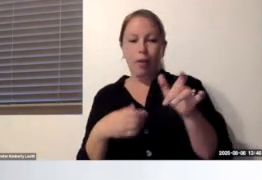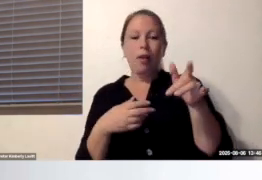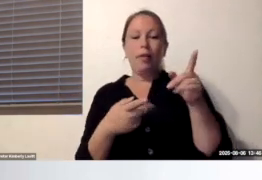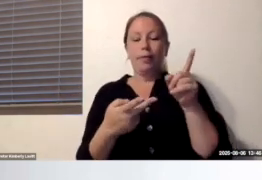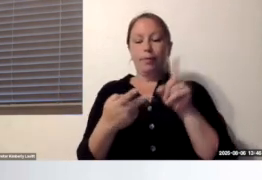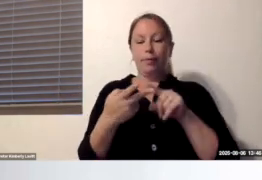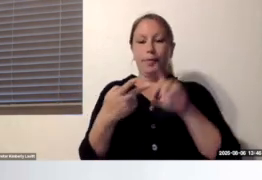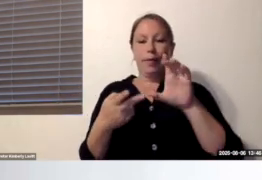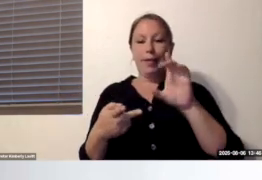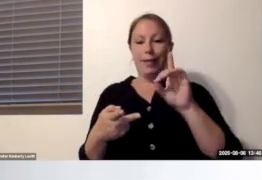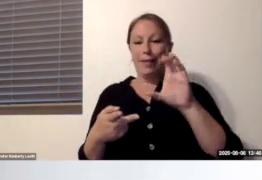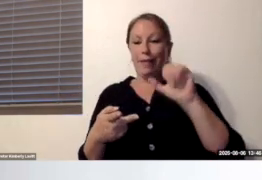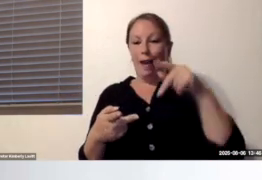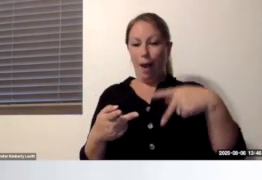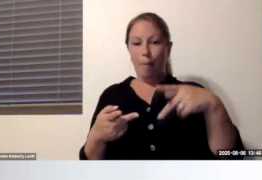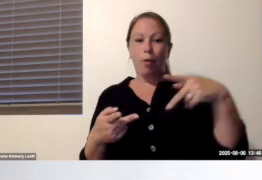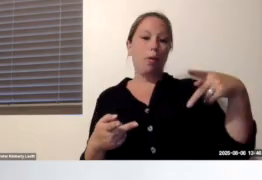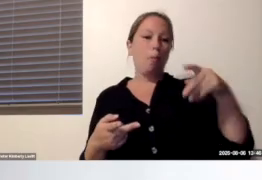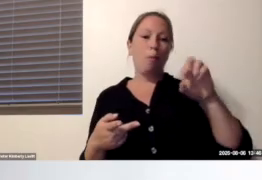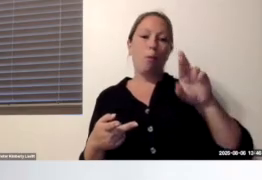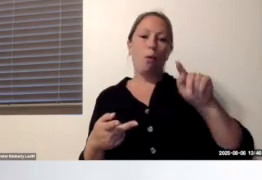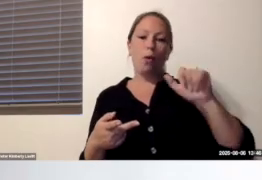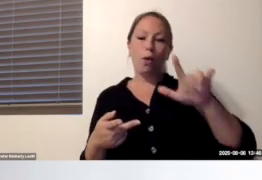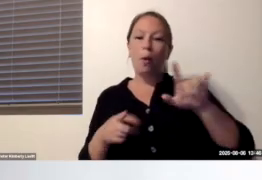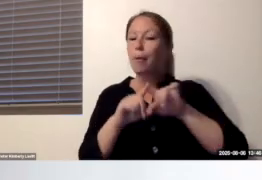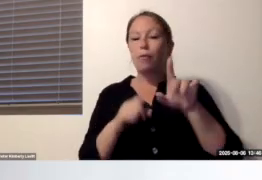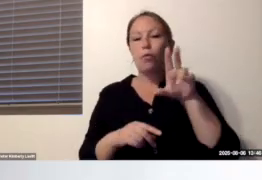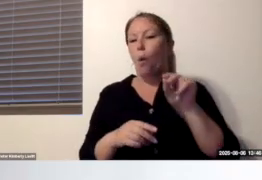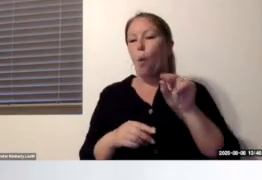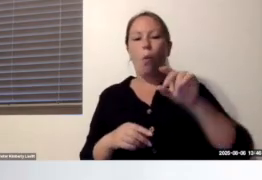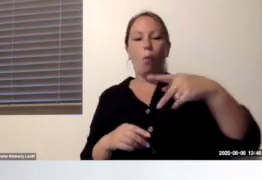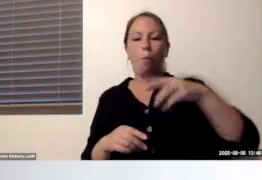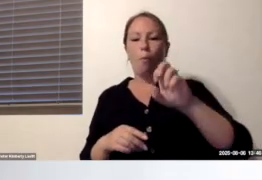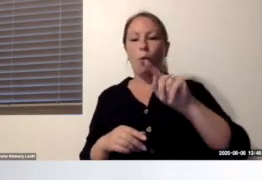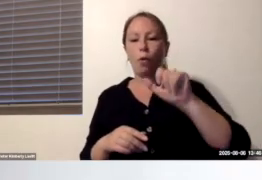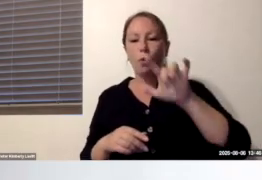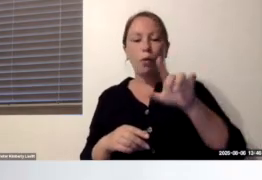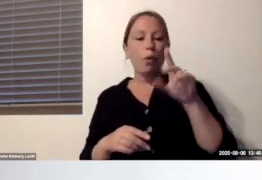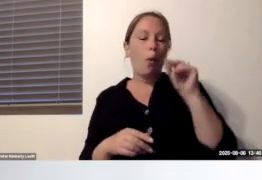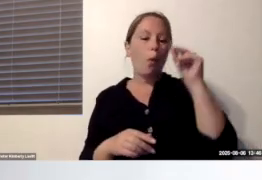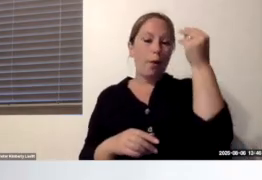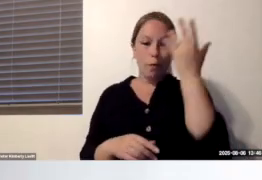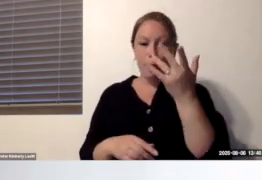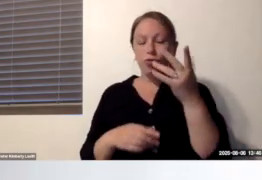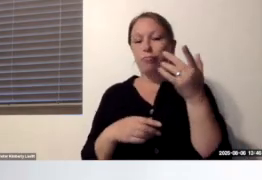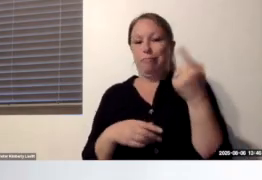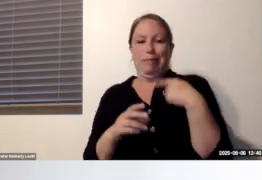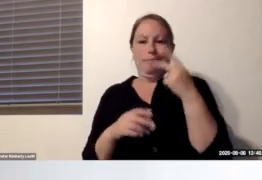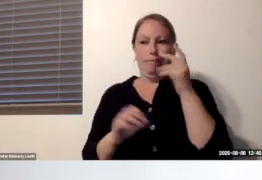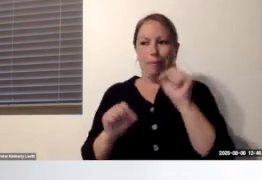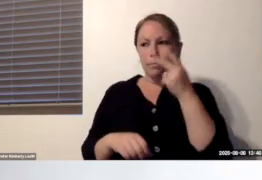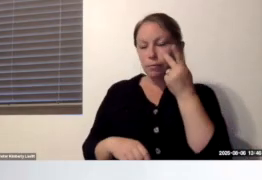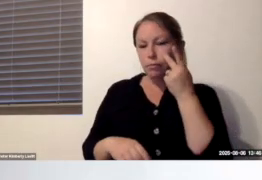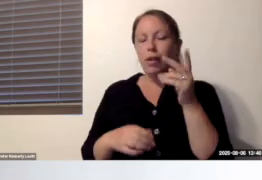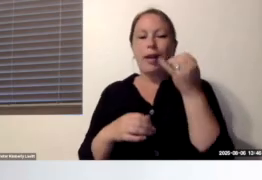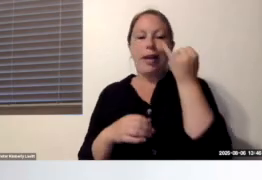DCAP portal. Maybe it's very early in the game, but there is no DCAP portal. There is no information as far as I can tell when you submit a claim, whether it's